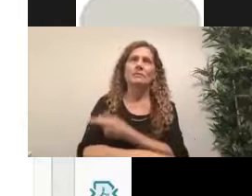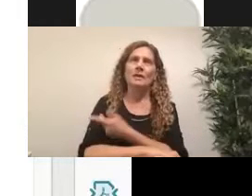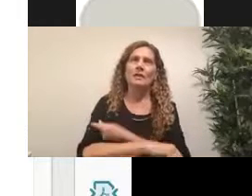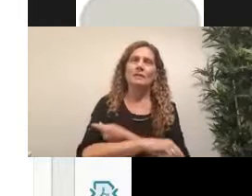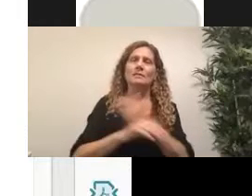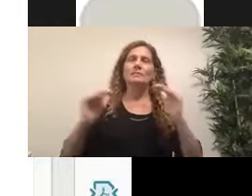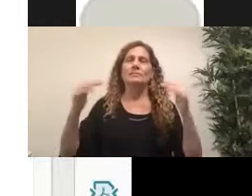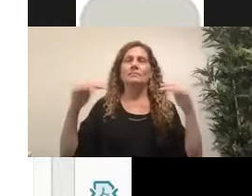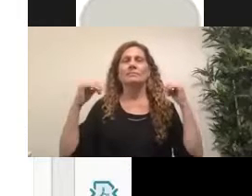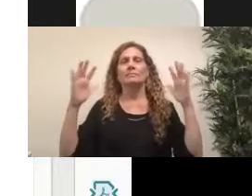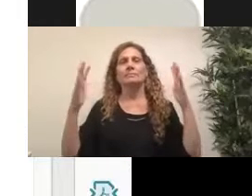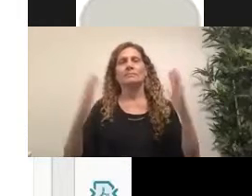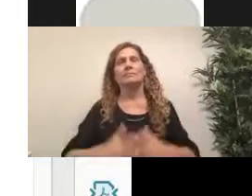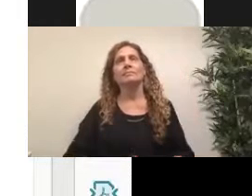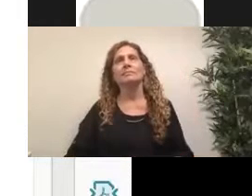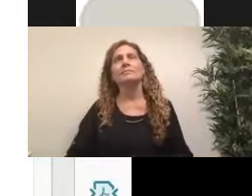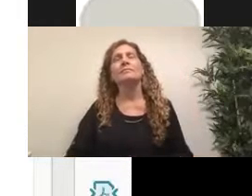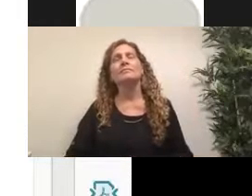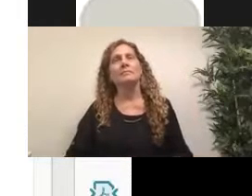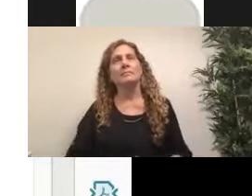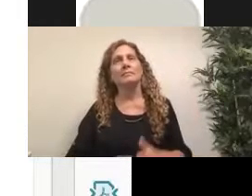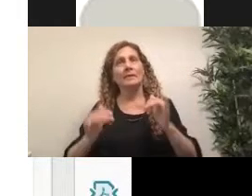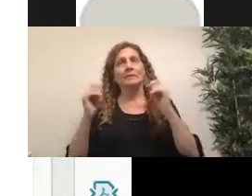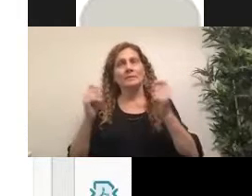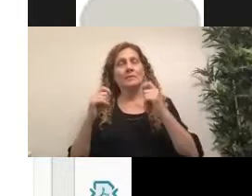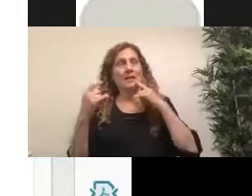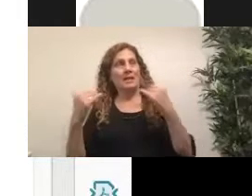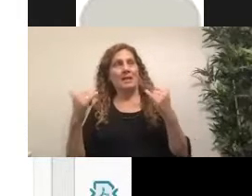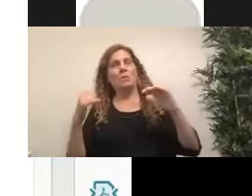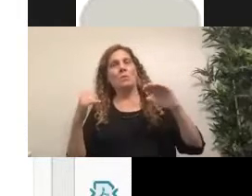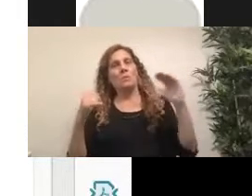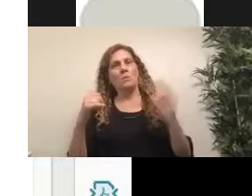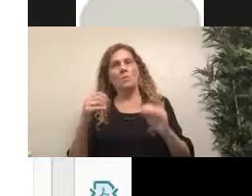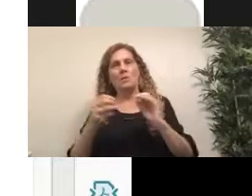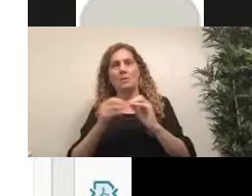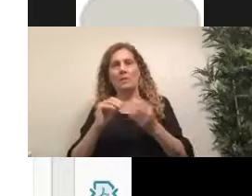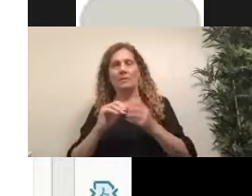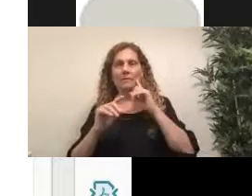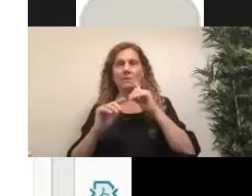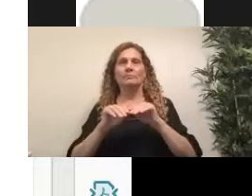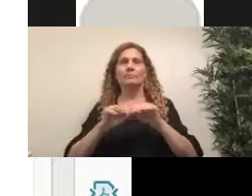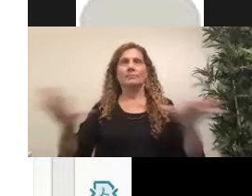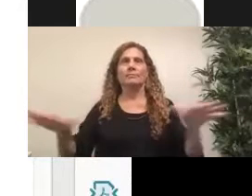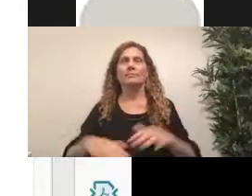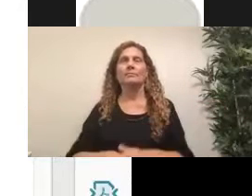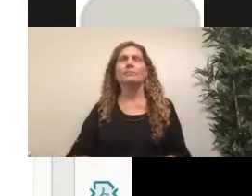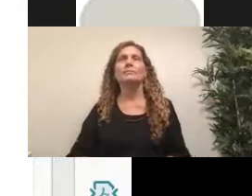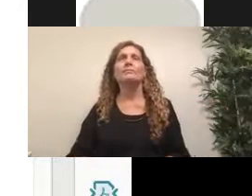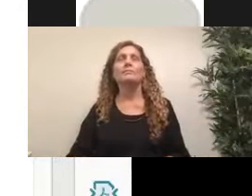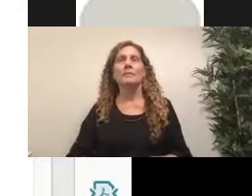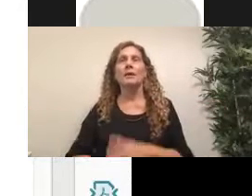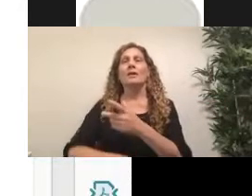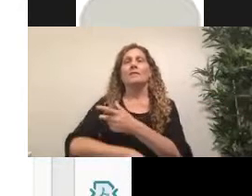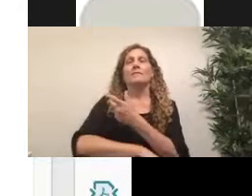we take a moment to celebrate it. Our vaccination rate is continuing at a slow and steady pace, with 46.4%